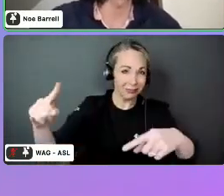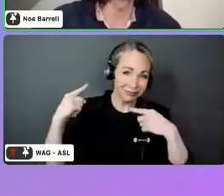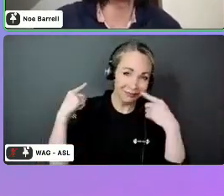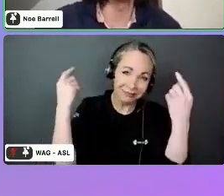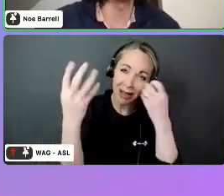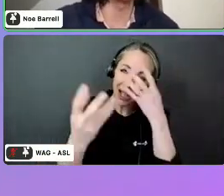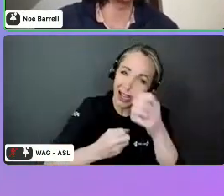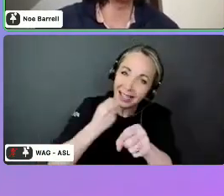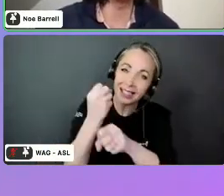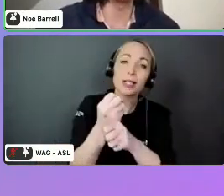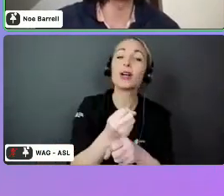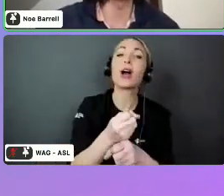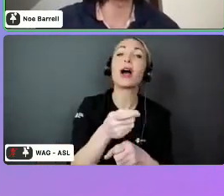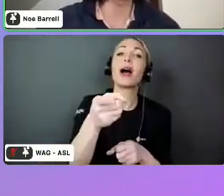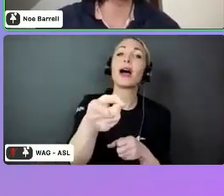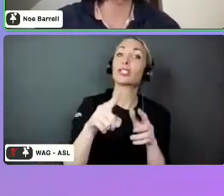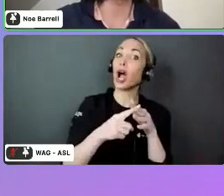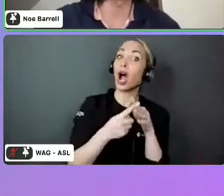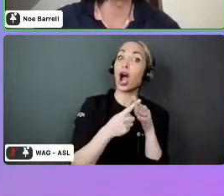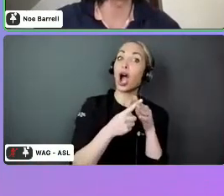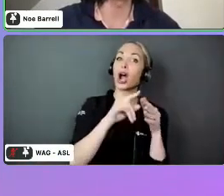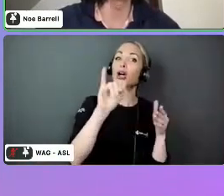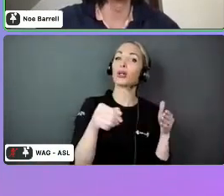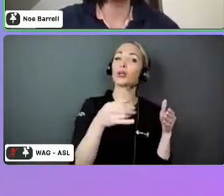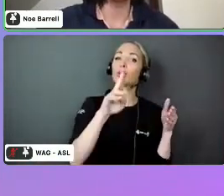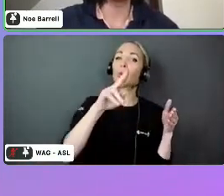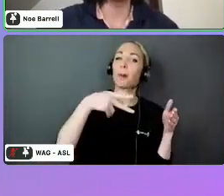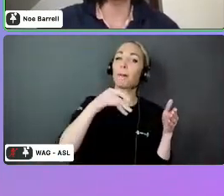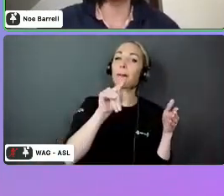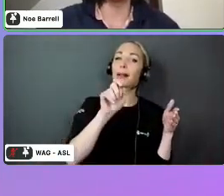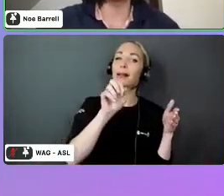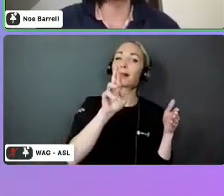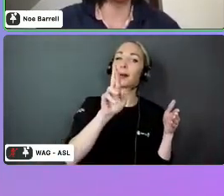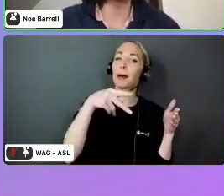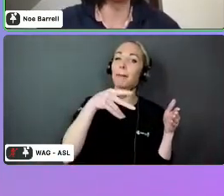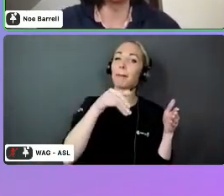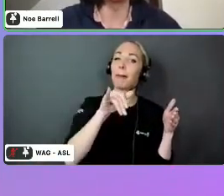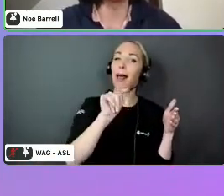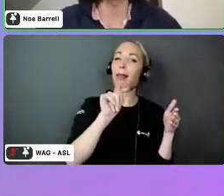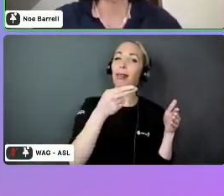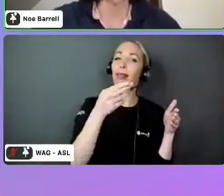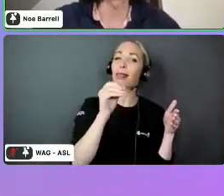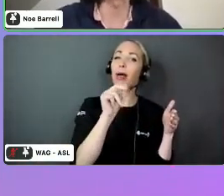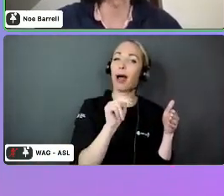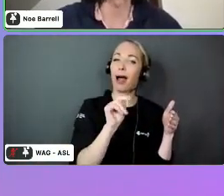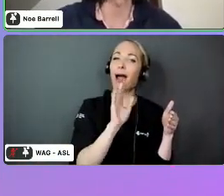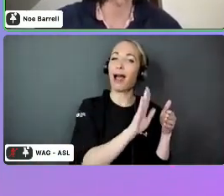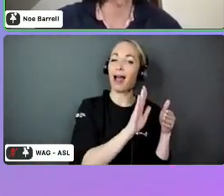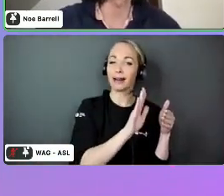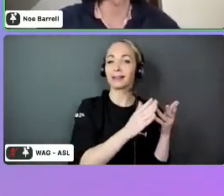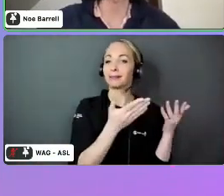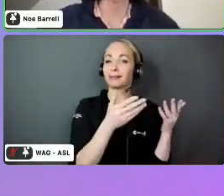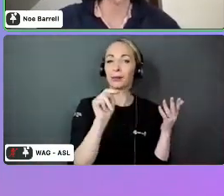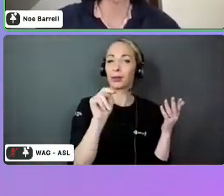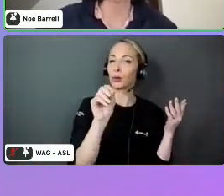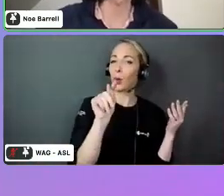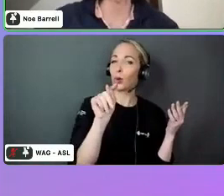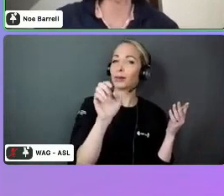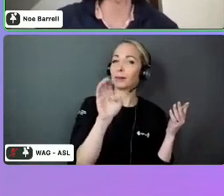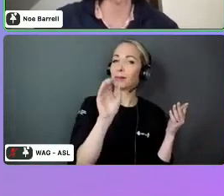out of a Jupyter Python notebook. And we were just seeing what was possible with artificial intelligence